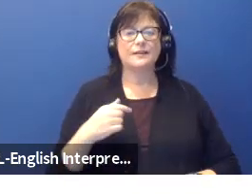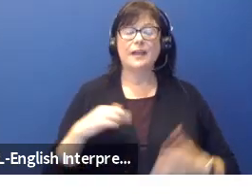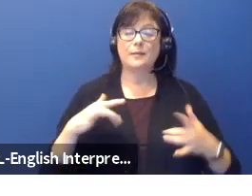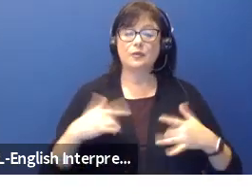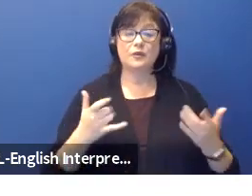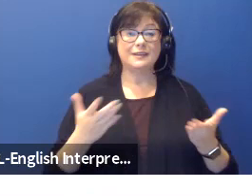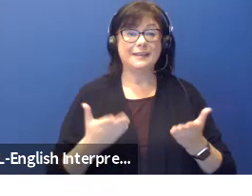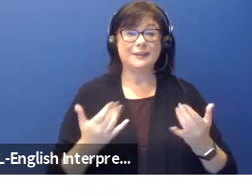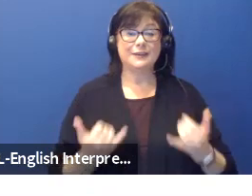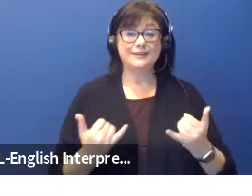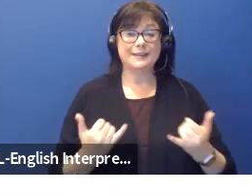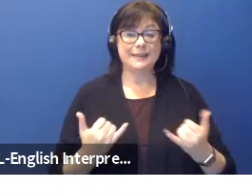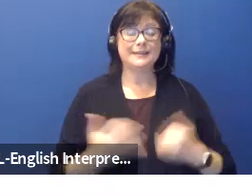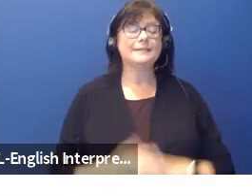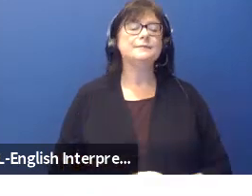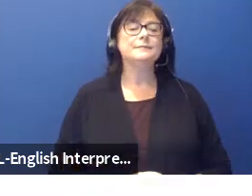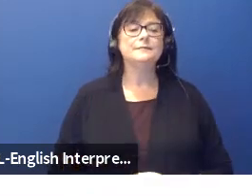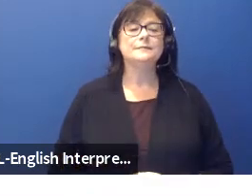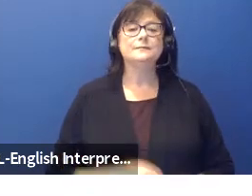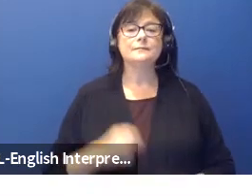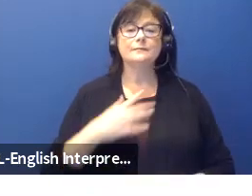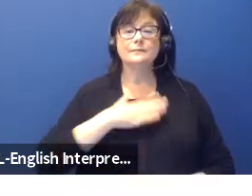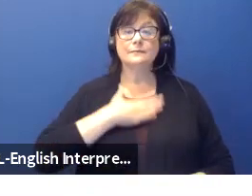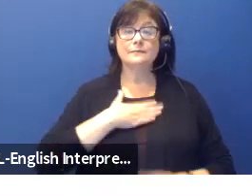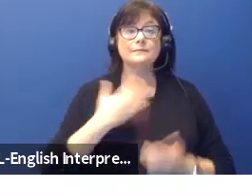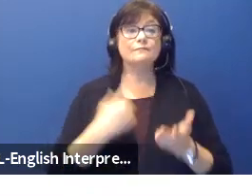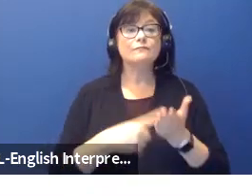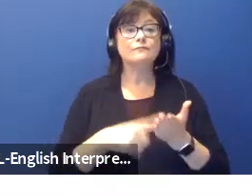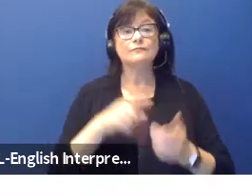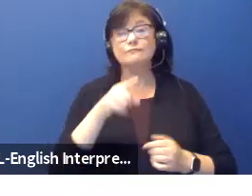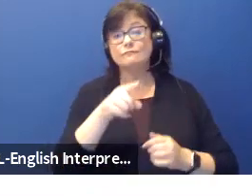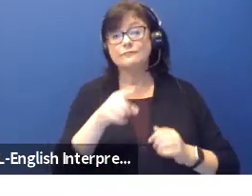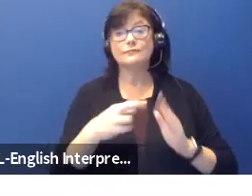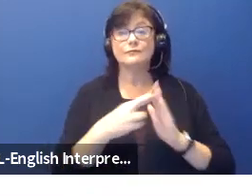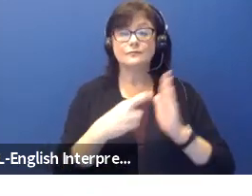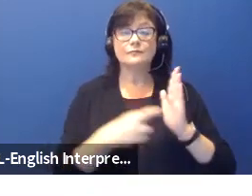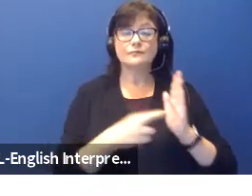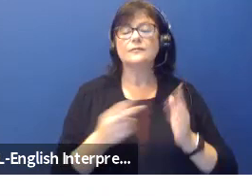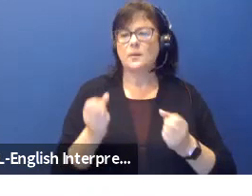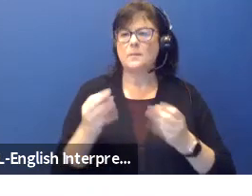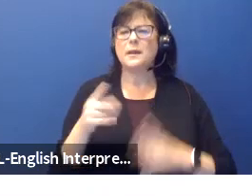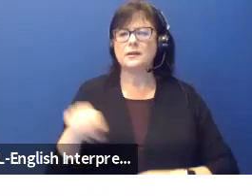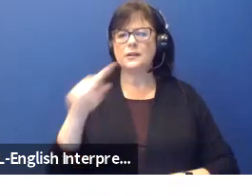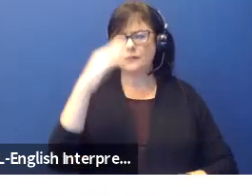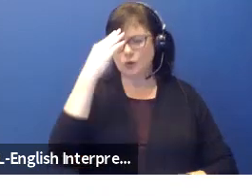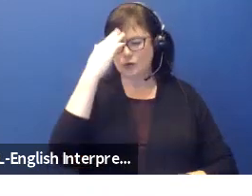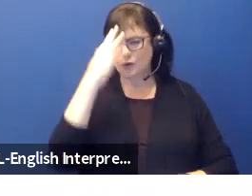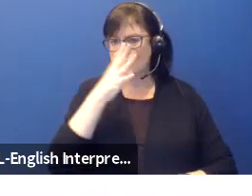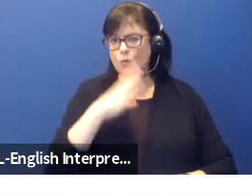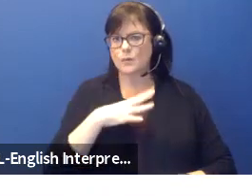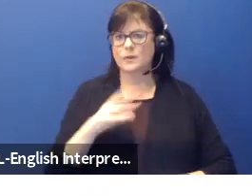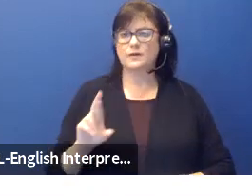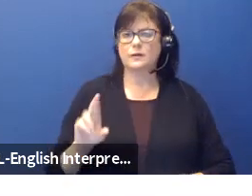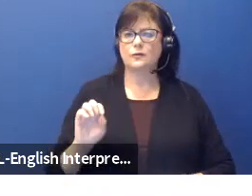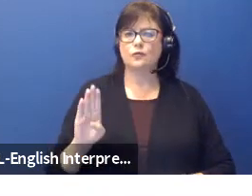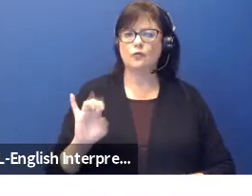to talk about the detail. I know many of you know Robin Cook Ritchie as well. She and I have a very long